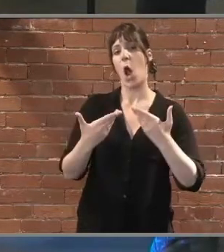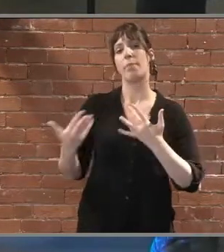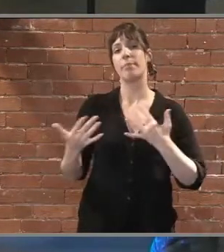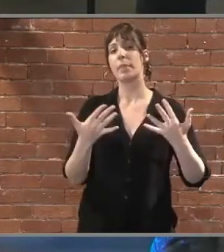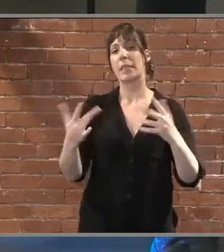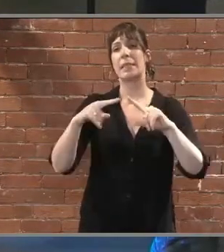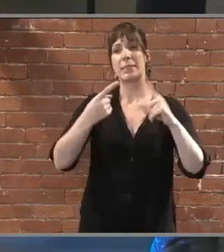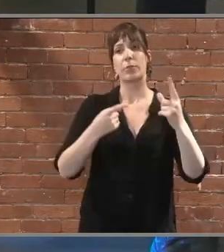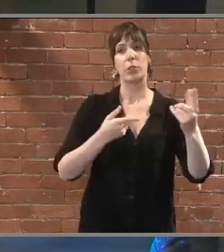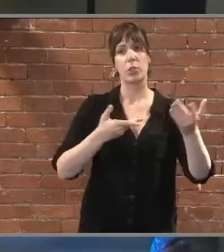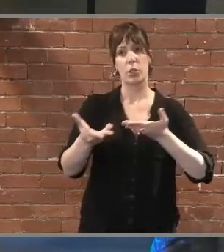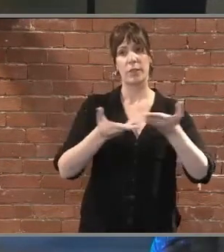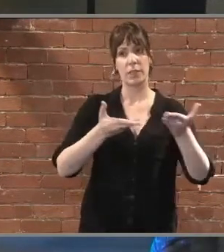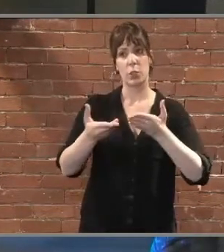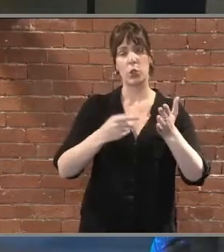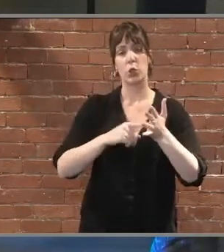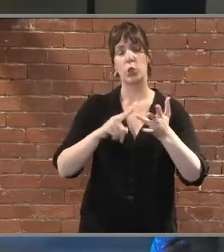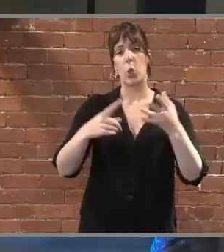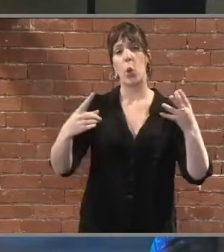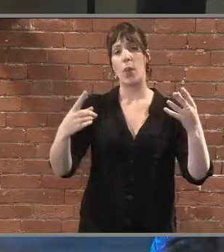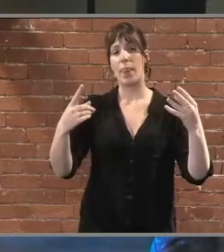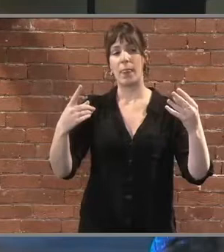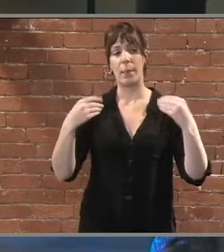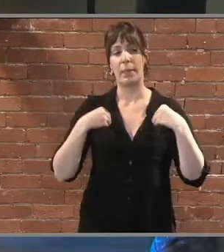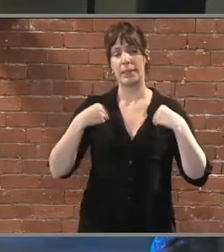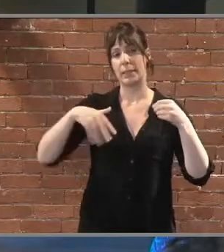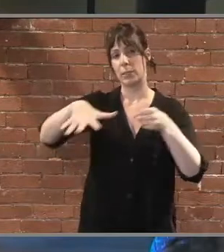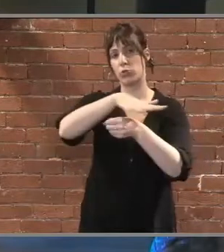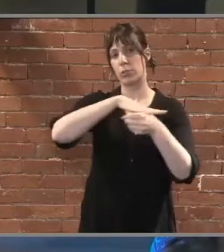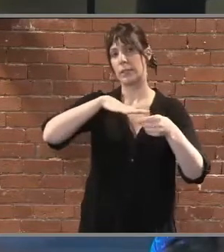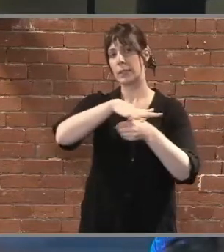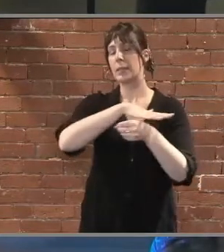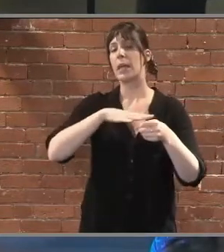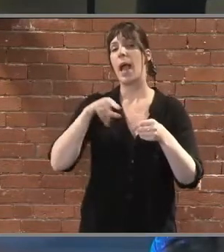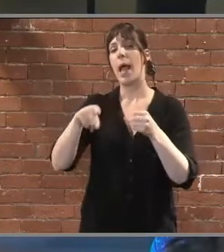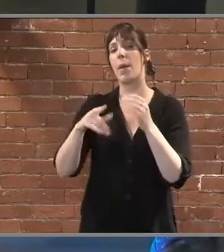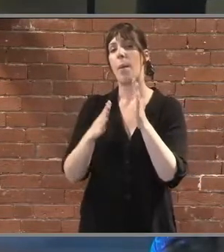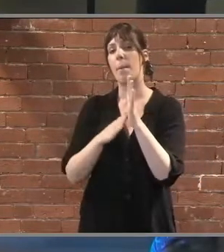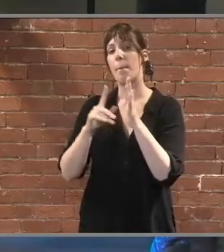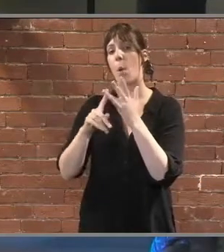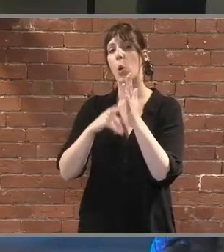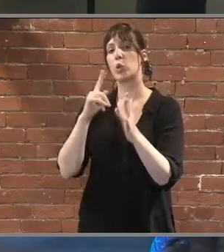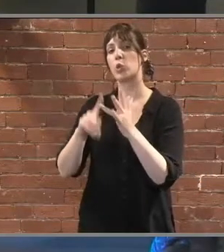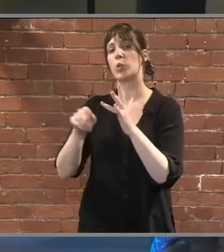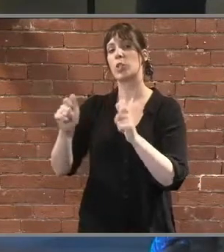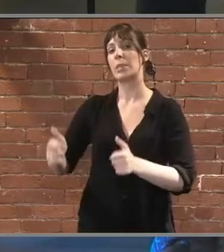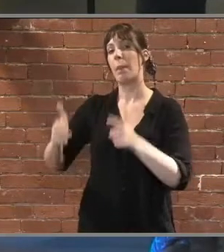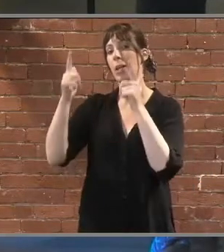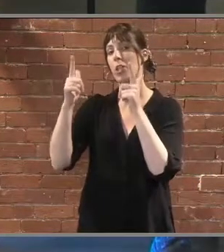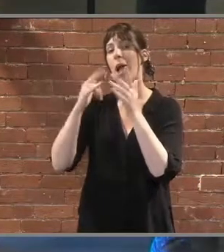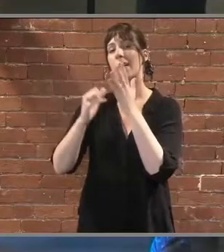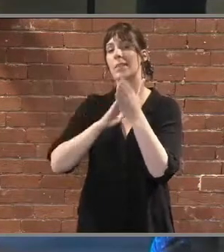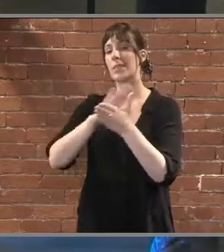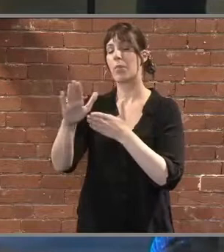management. And our wonderful Sarah McMillan is the manager of Moju. So we get to work together on a professional